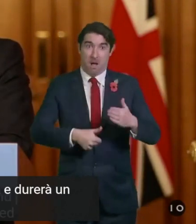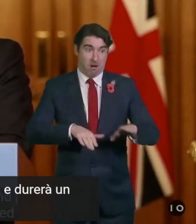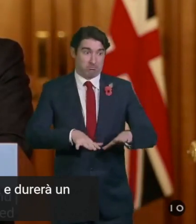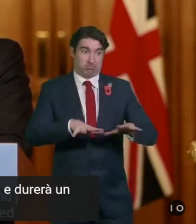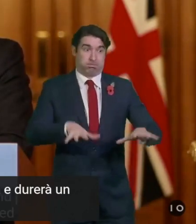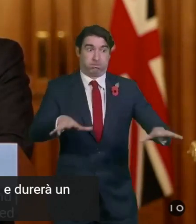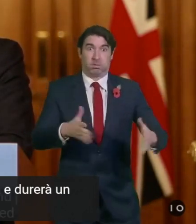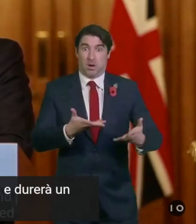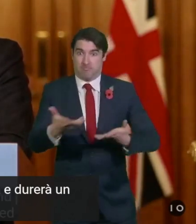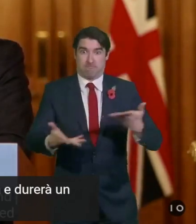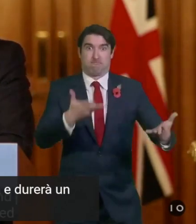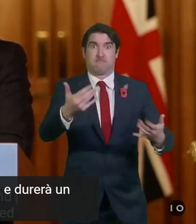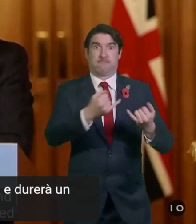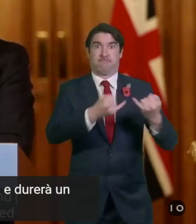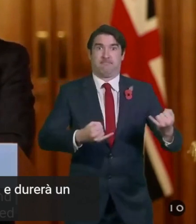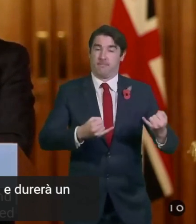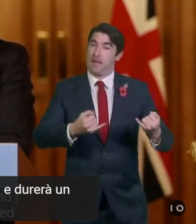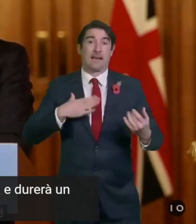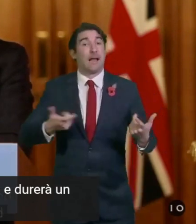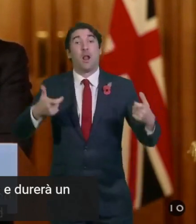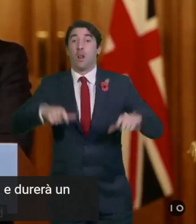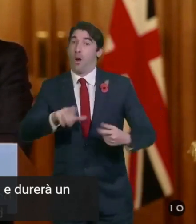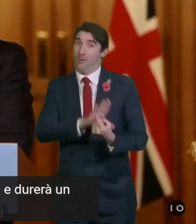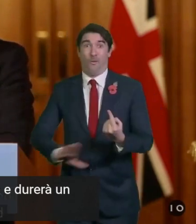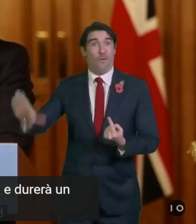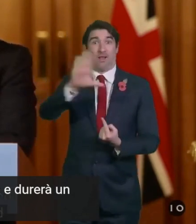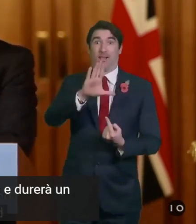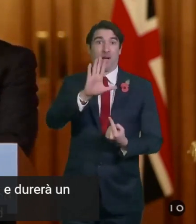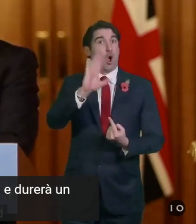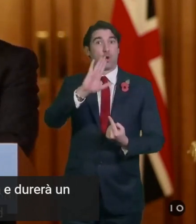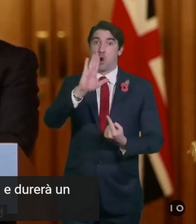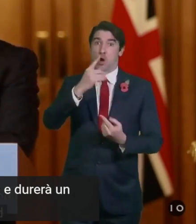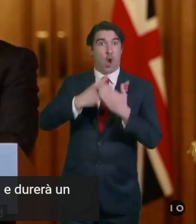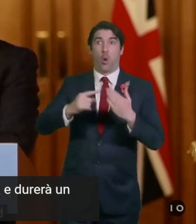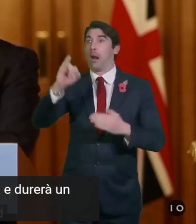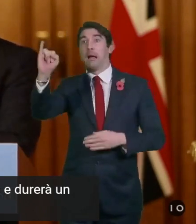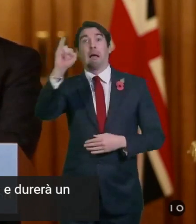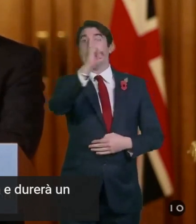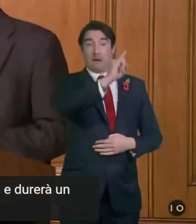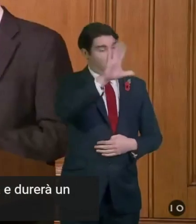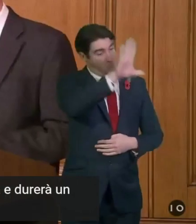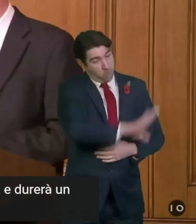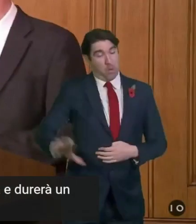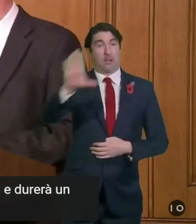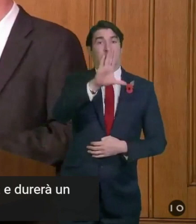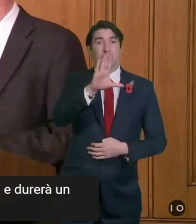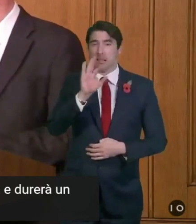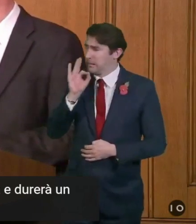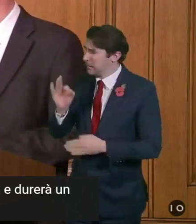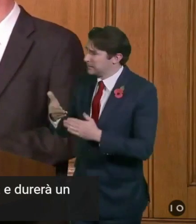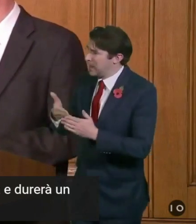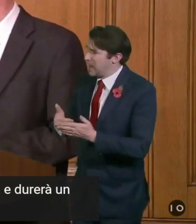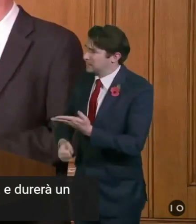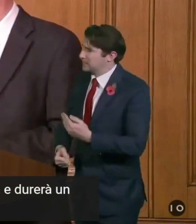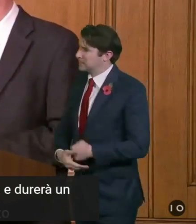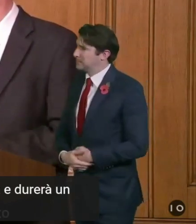and we need to tackle it. And we need to tackle it now. But Chris and Patrick, anything you want to add to that? The only thing to add, Prime Minister, is just to reiterate, many of the areas which